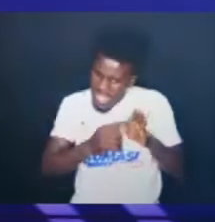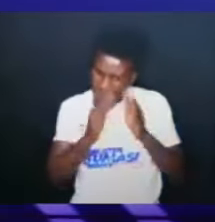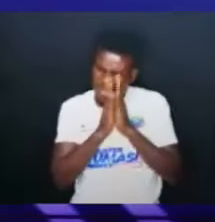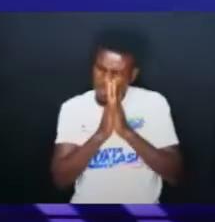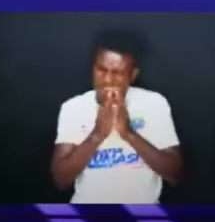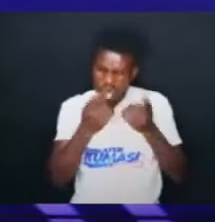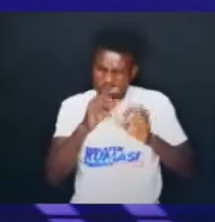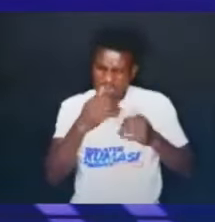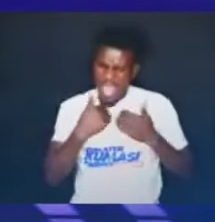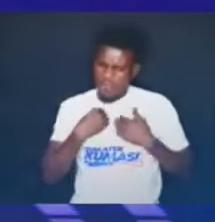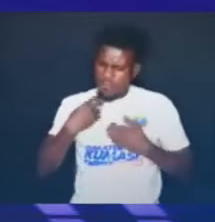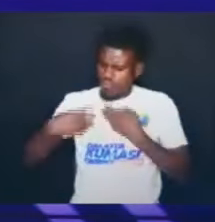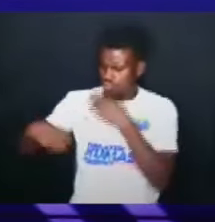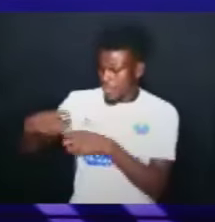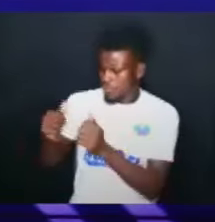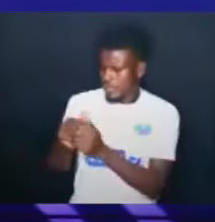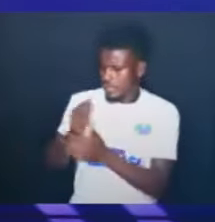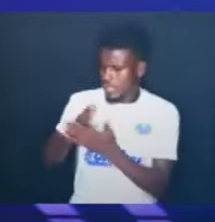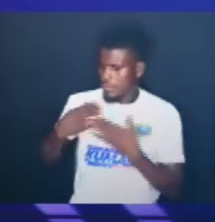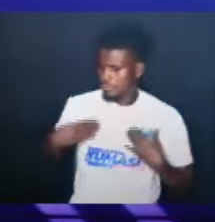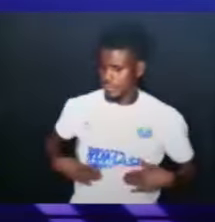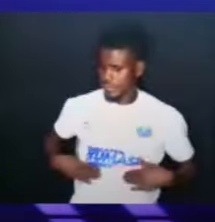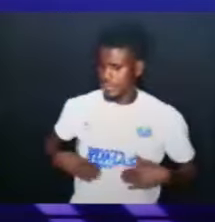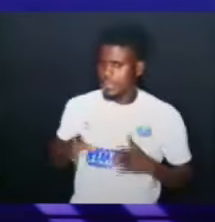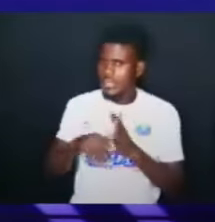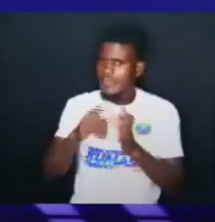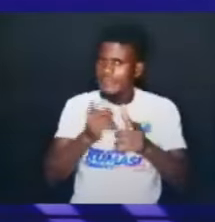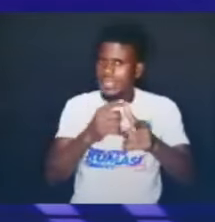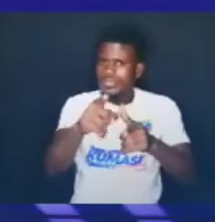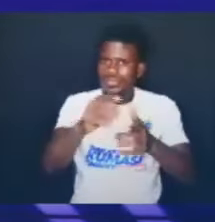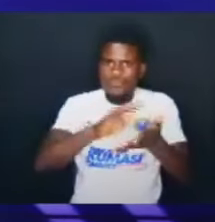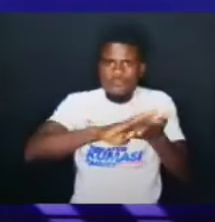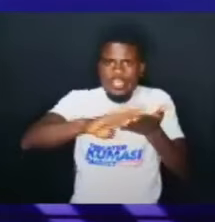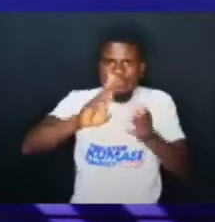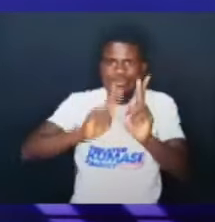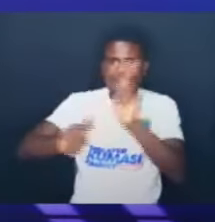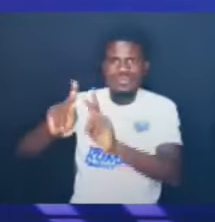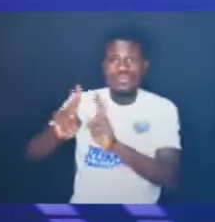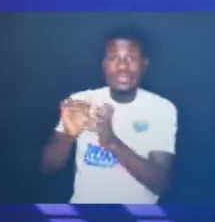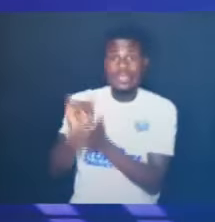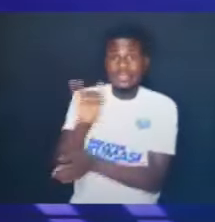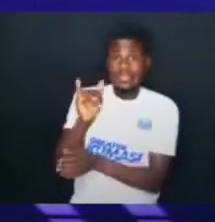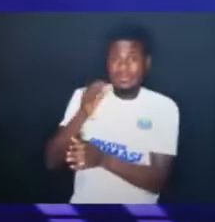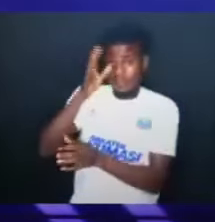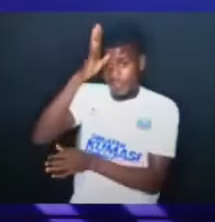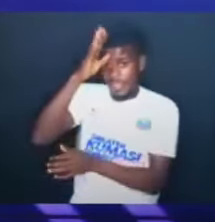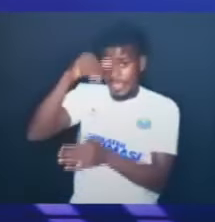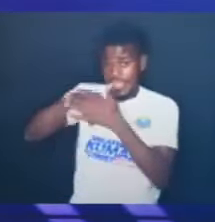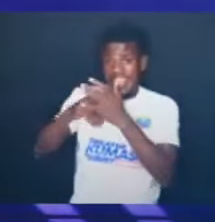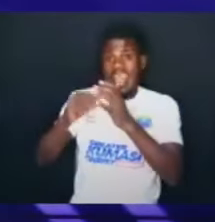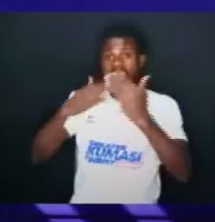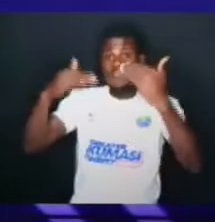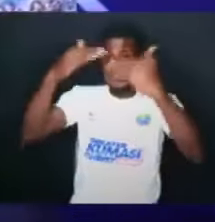anything against anyone, forgive them so that your Father in heaven may forgive you